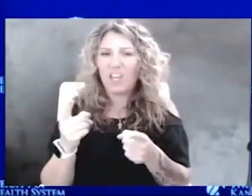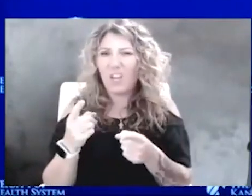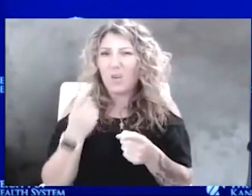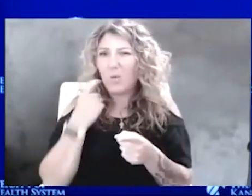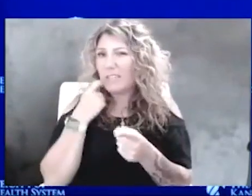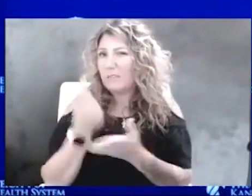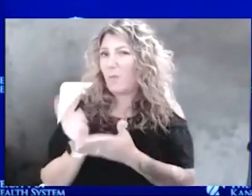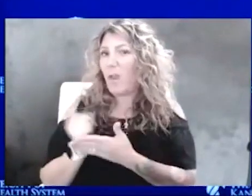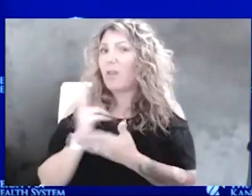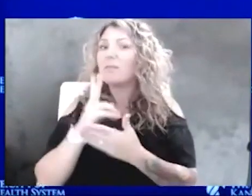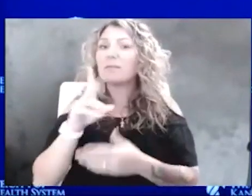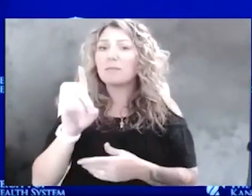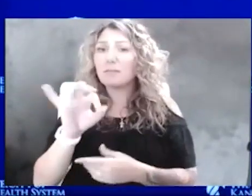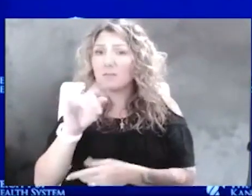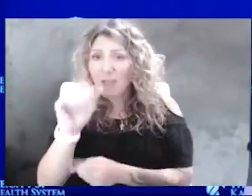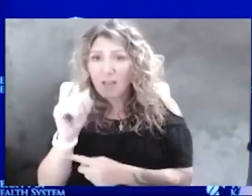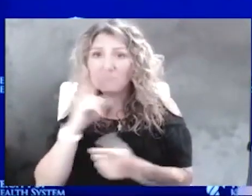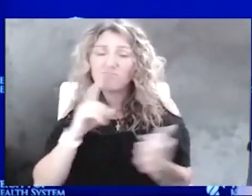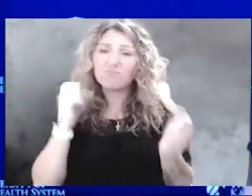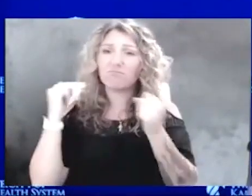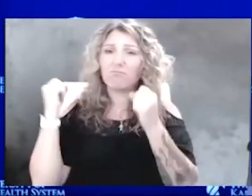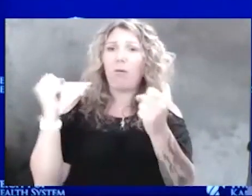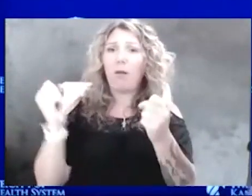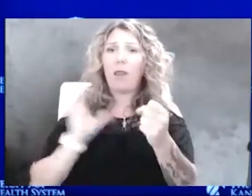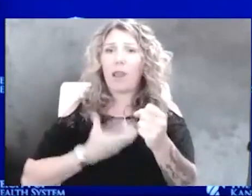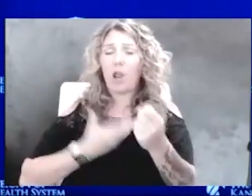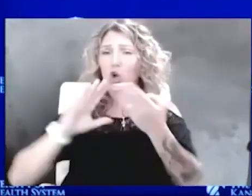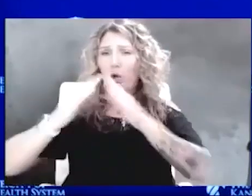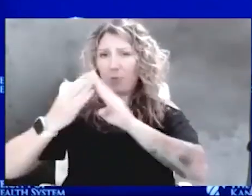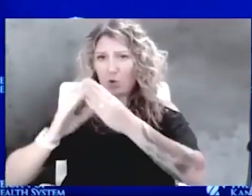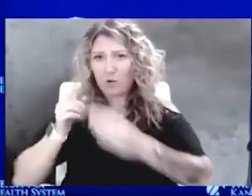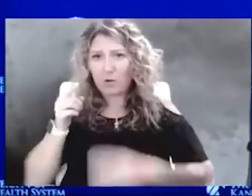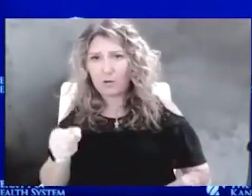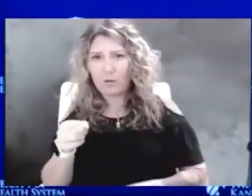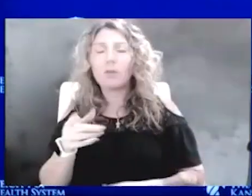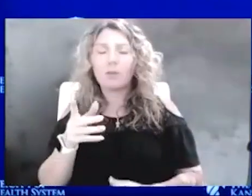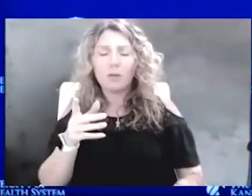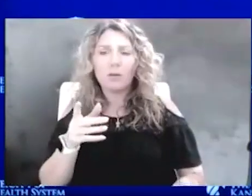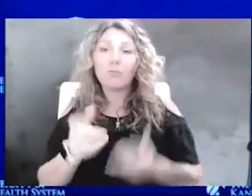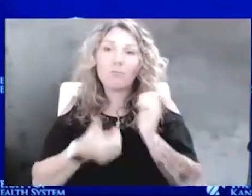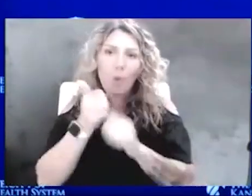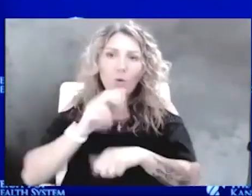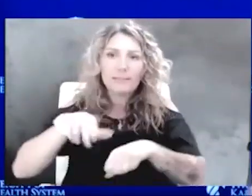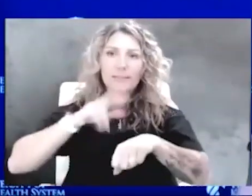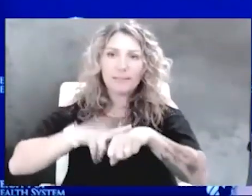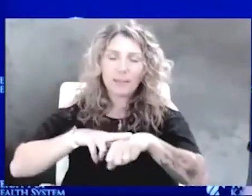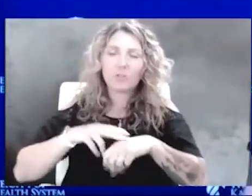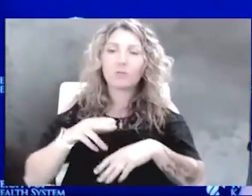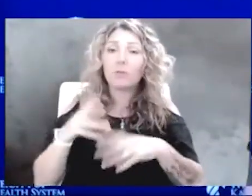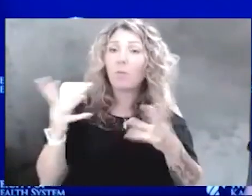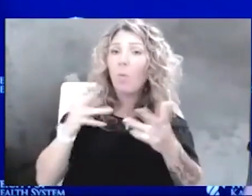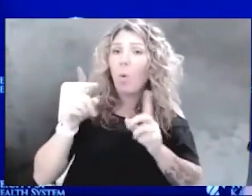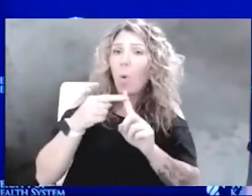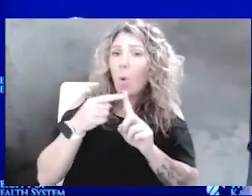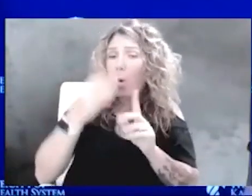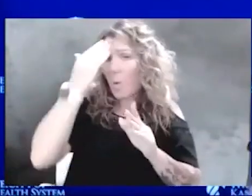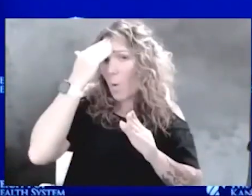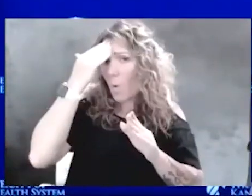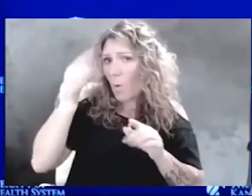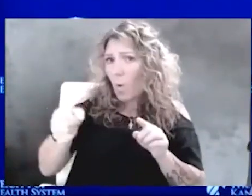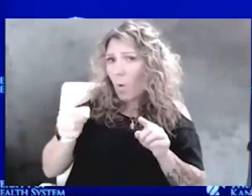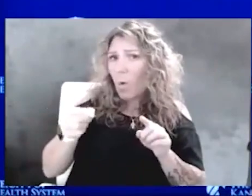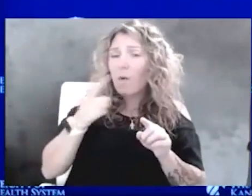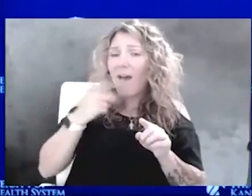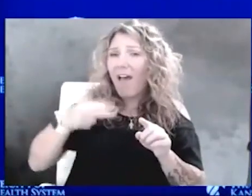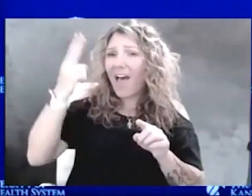is the predominant variant around our community, around most of the nation. What do we know about Delta variant? You have extremely high viral loads that you